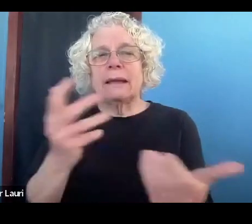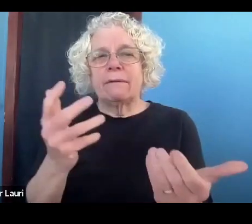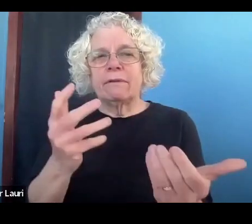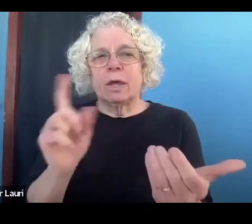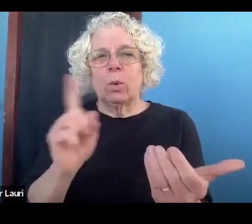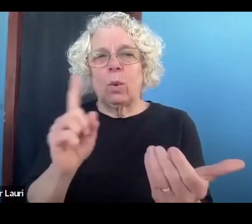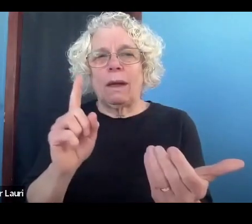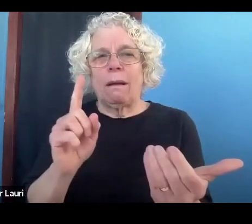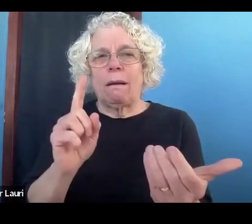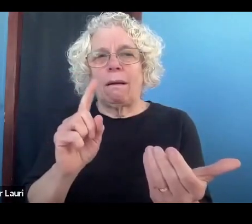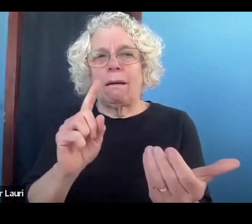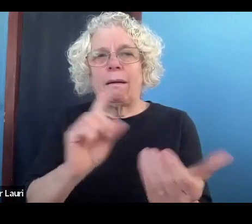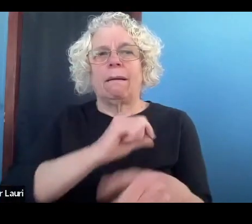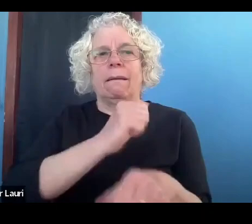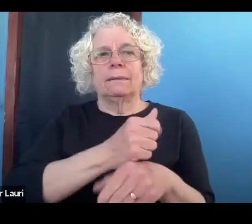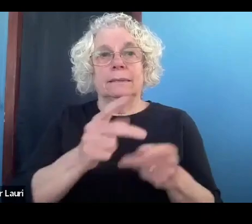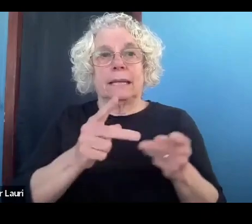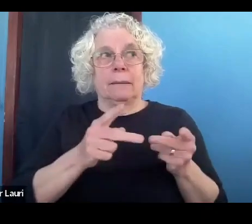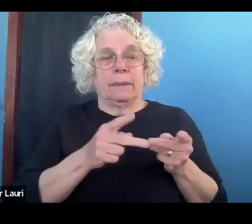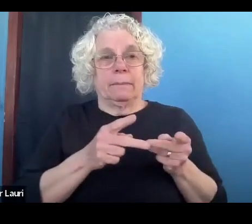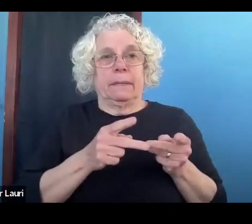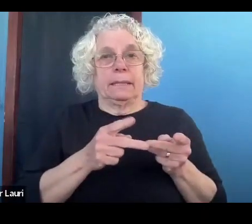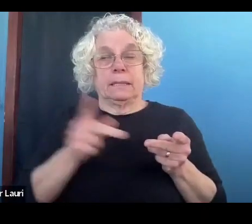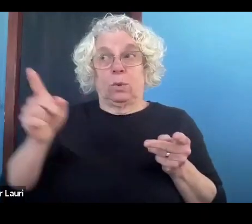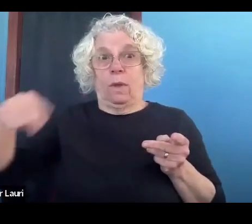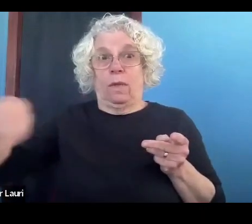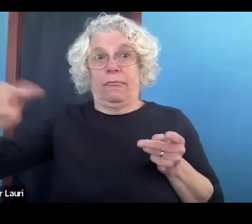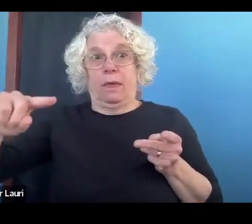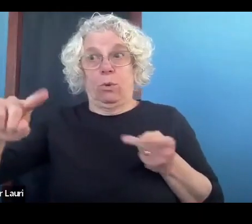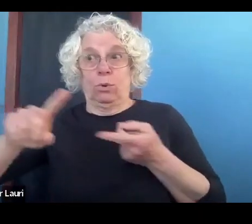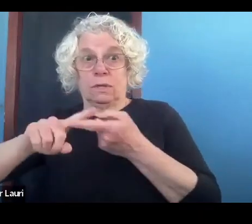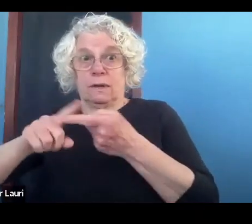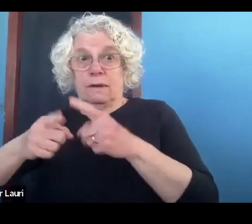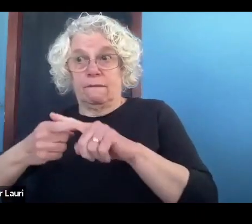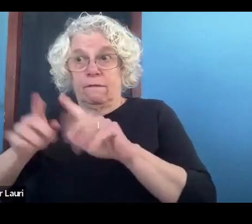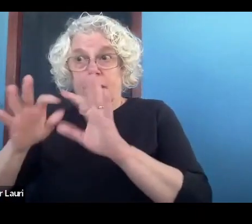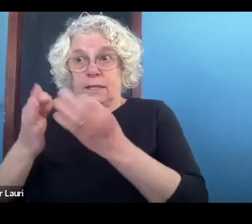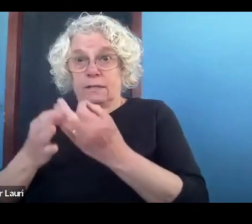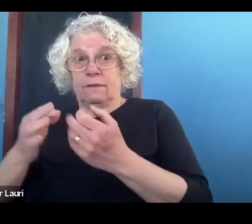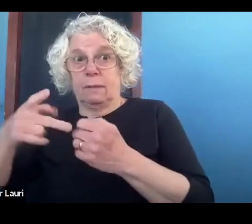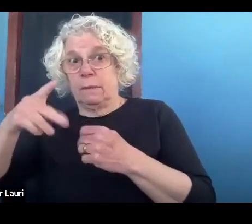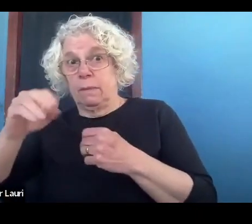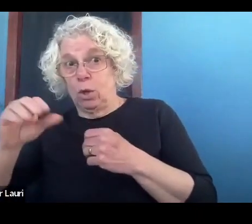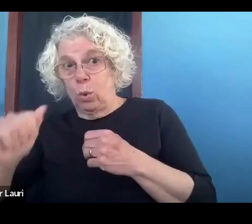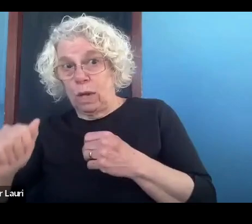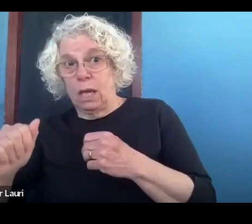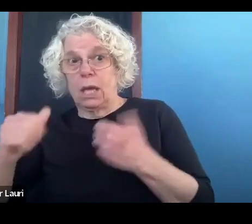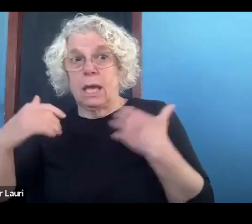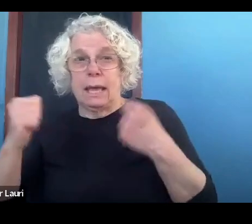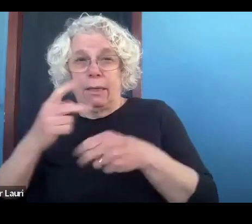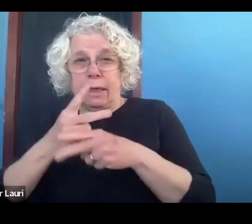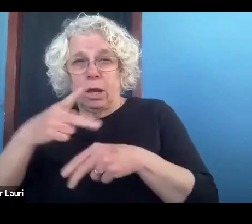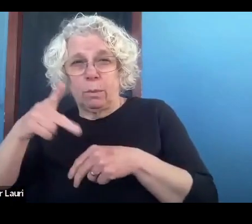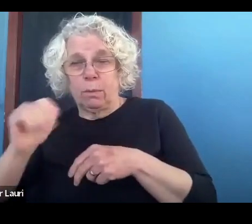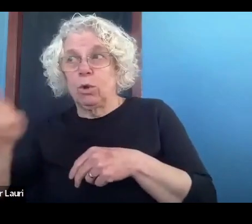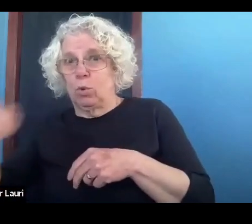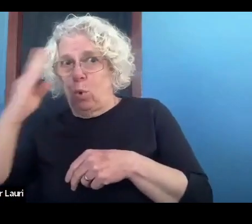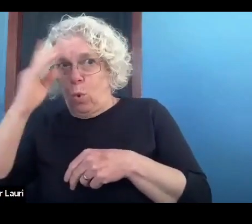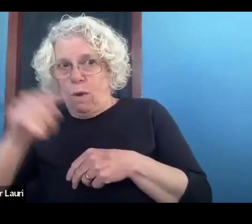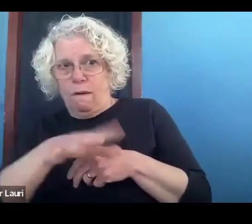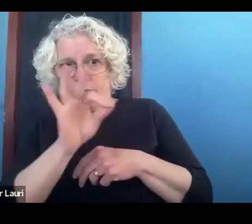in a place where your trusted family, friends, POA, healthcare POA knows where to find